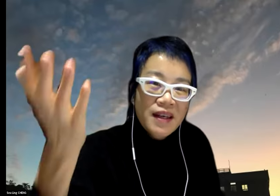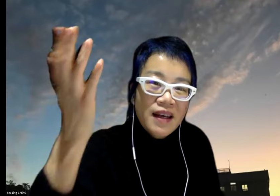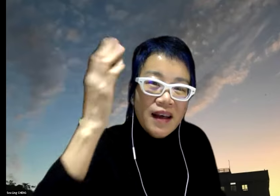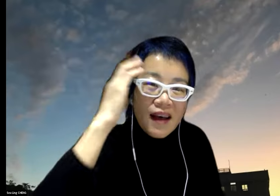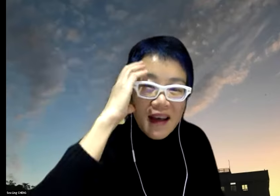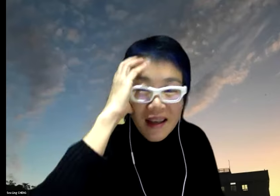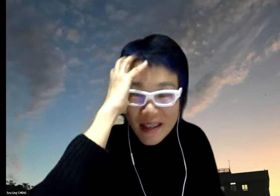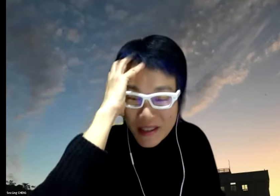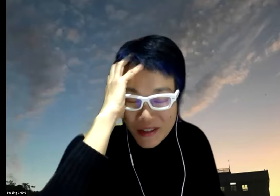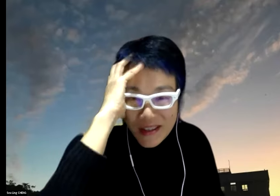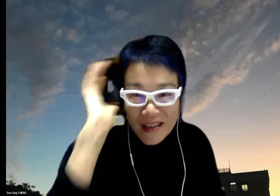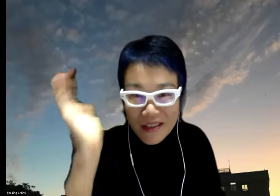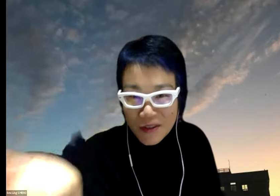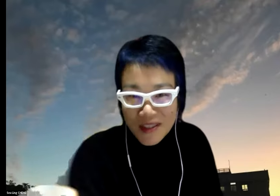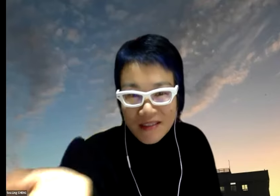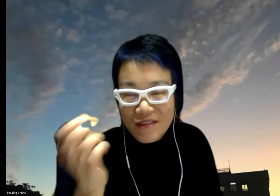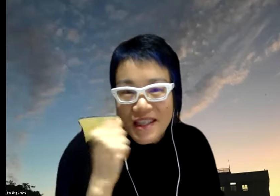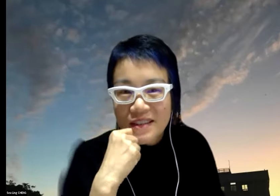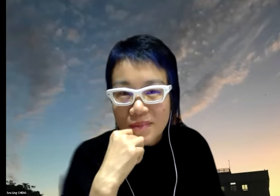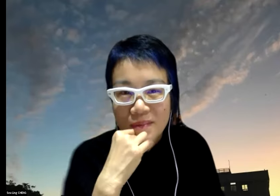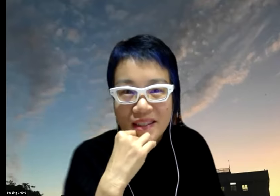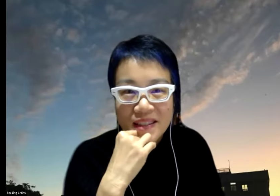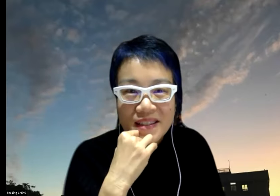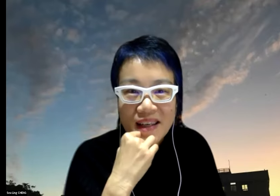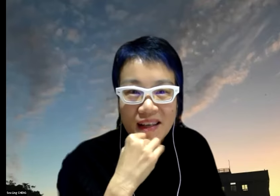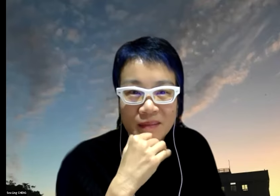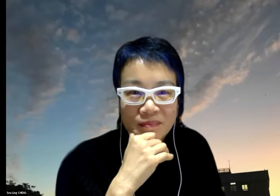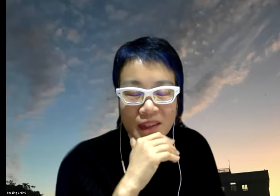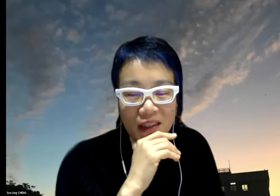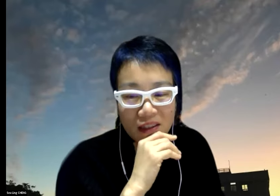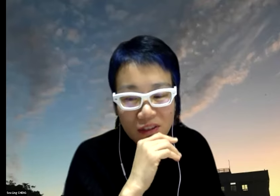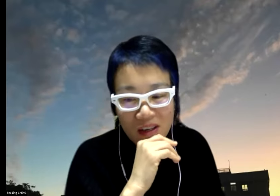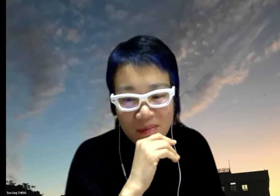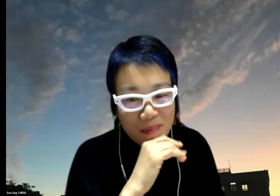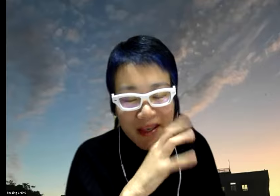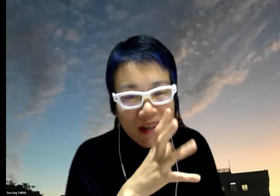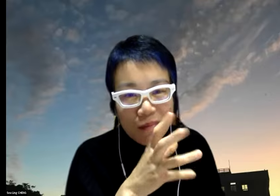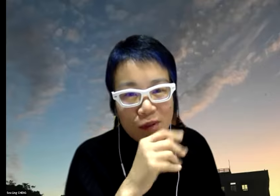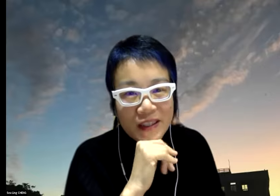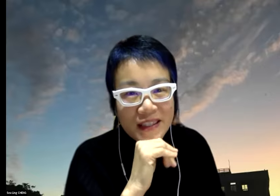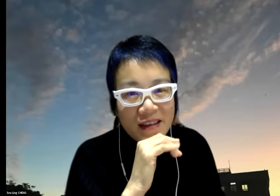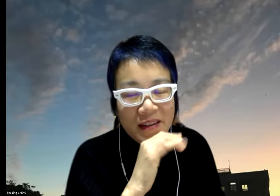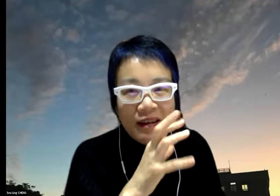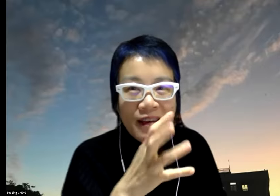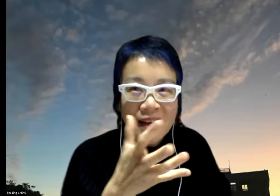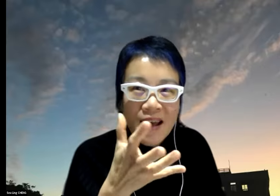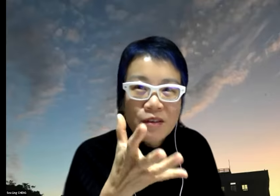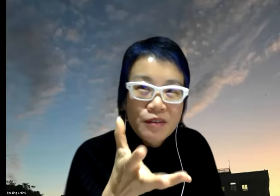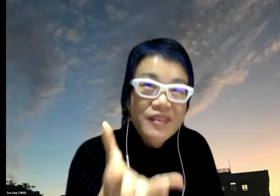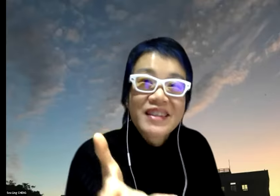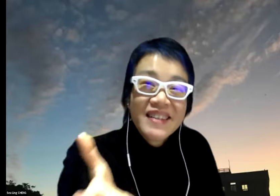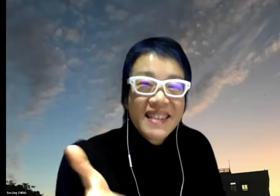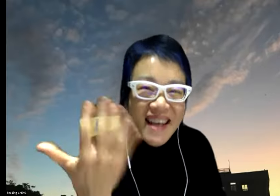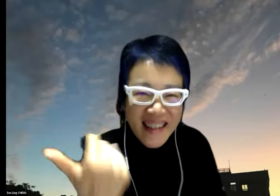PowerPoint. I couldn't read Vivia's. So I've been picking up words here and there, and I